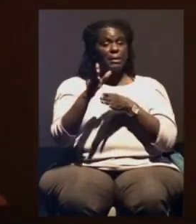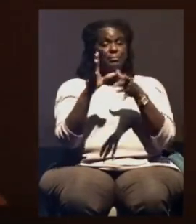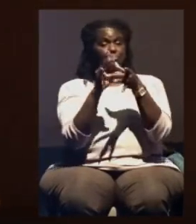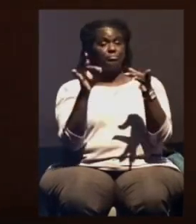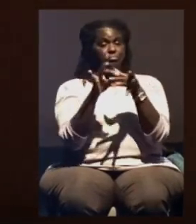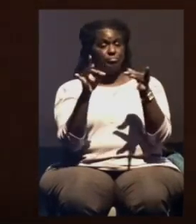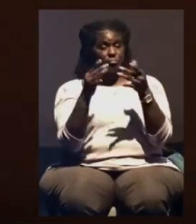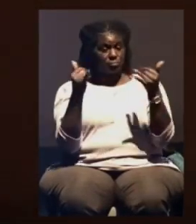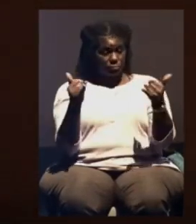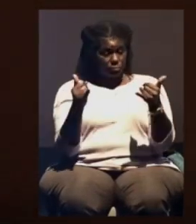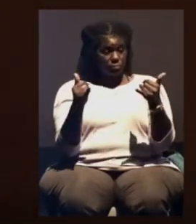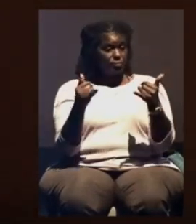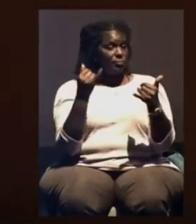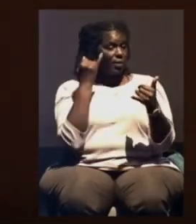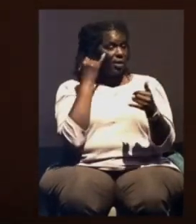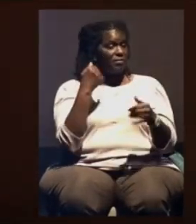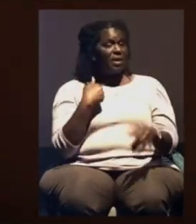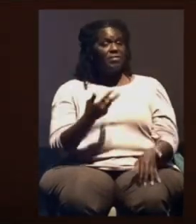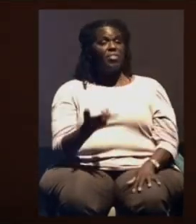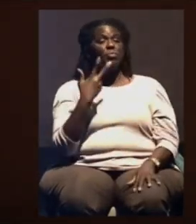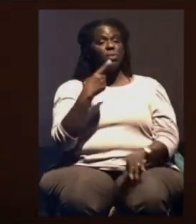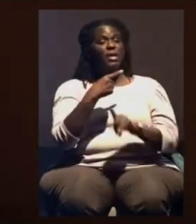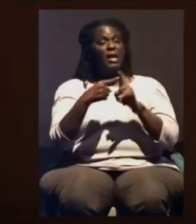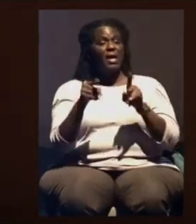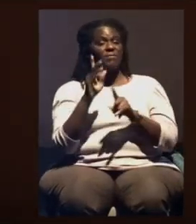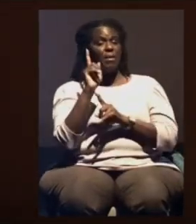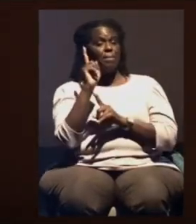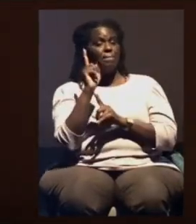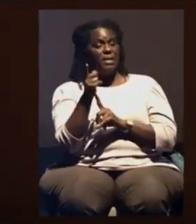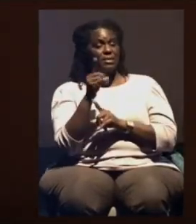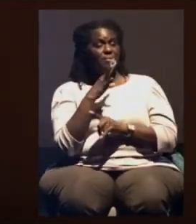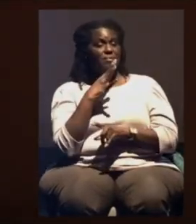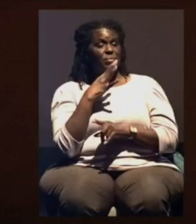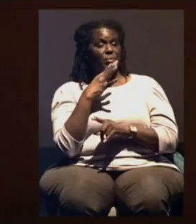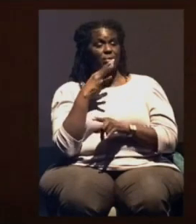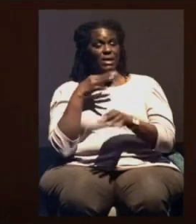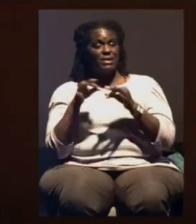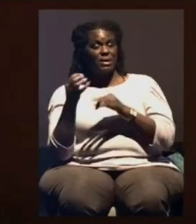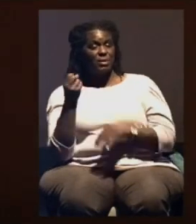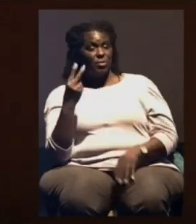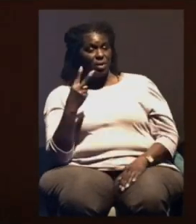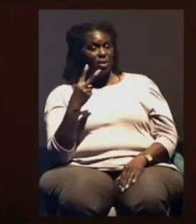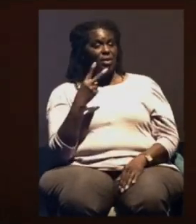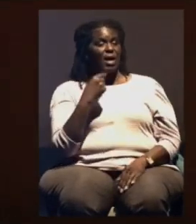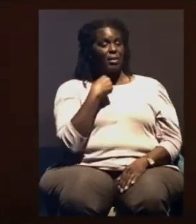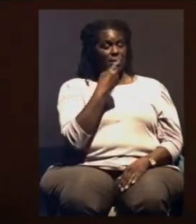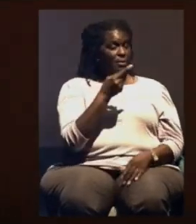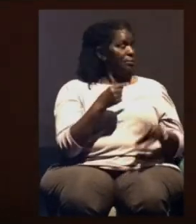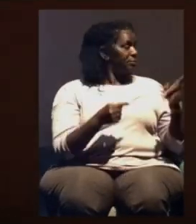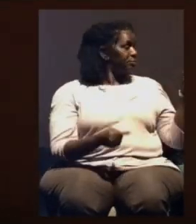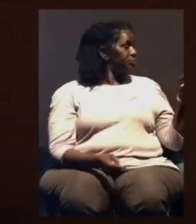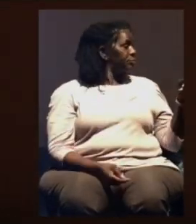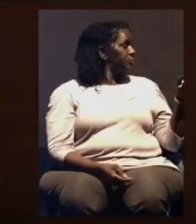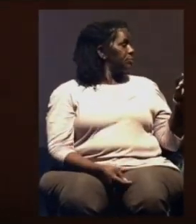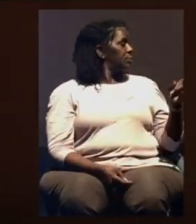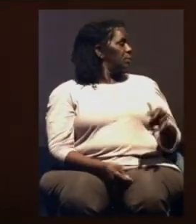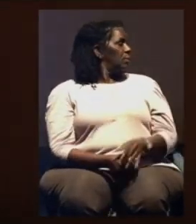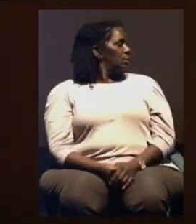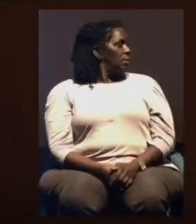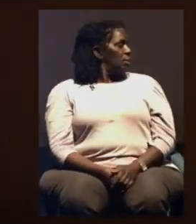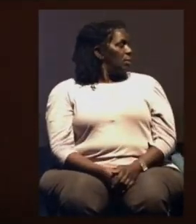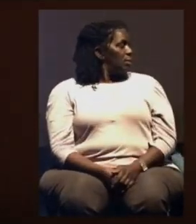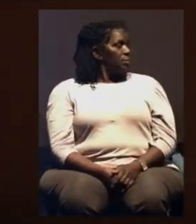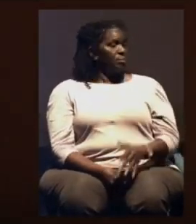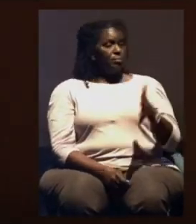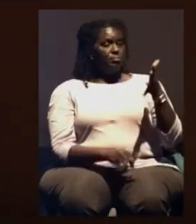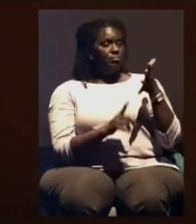day. If I only had 3.5 minutes to give this talk instead of 12, this is what I would tell you. Okay?